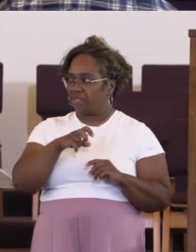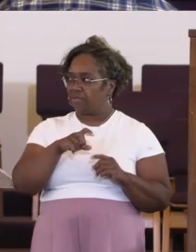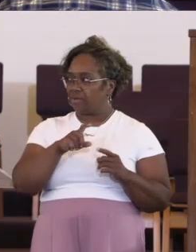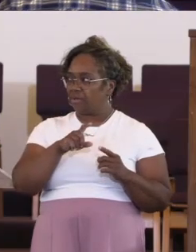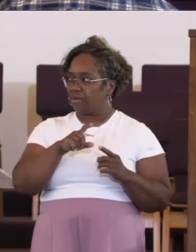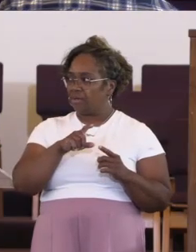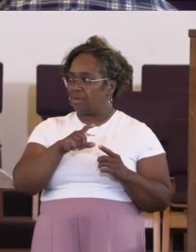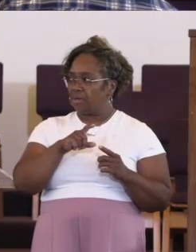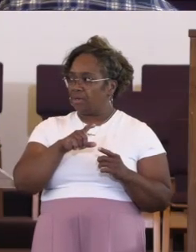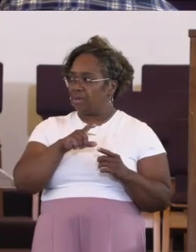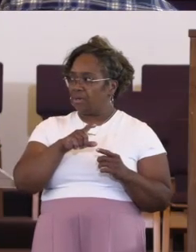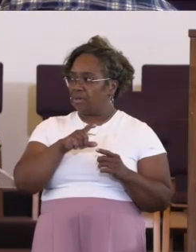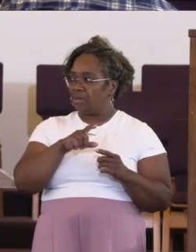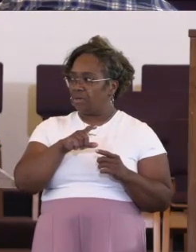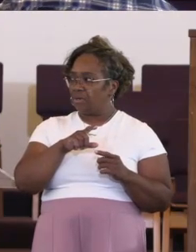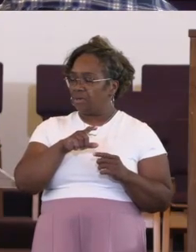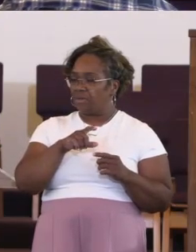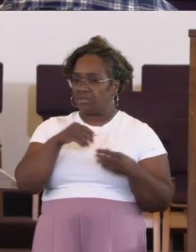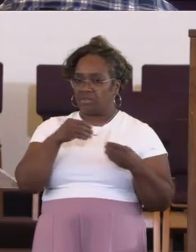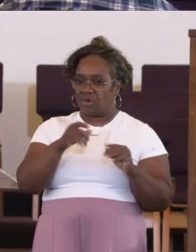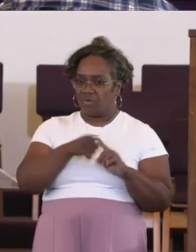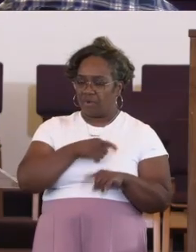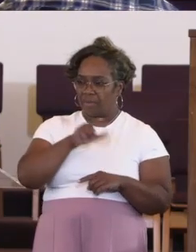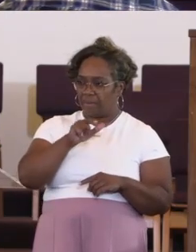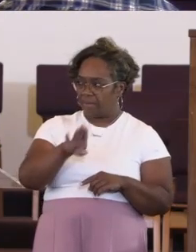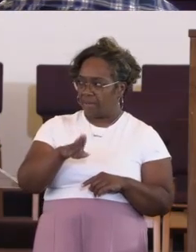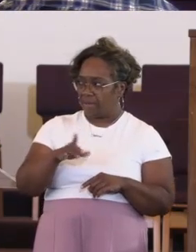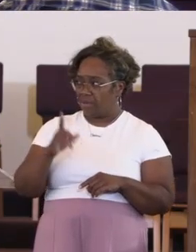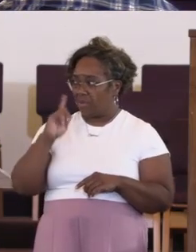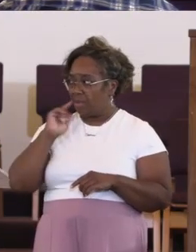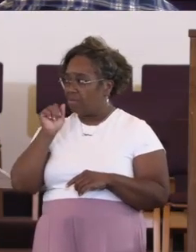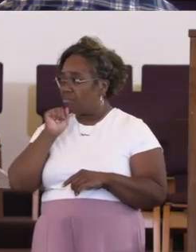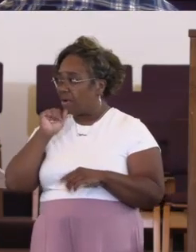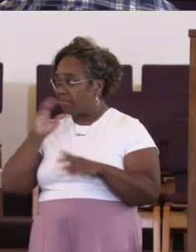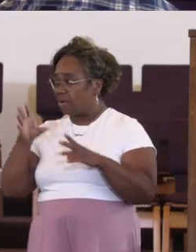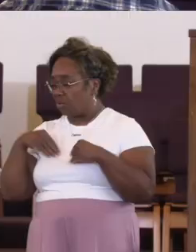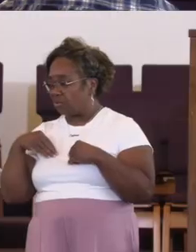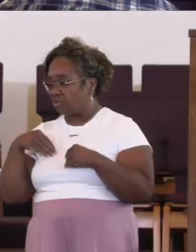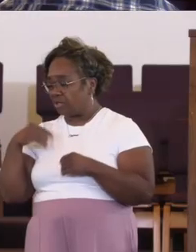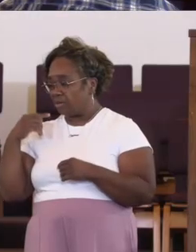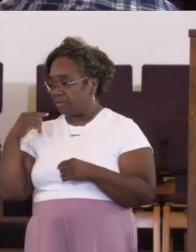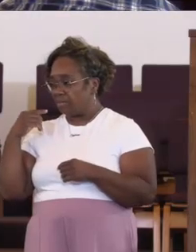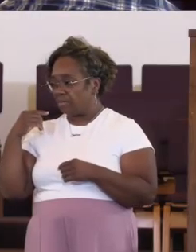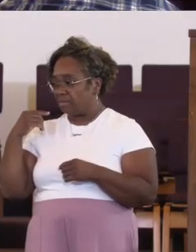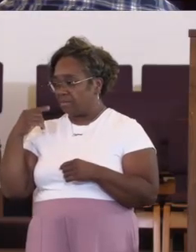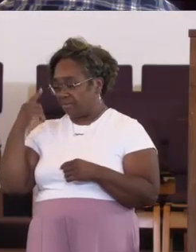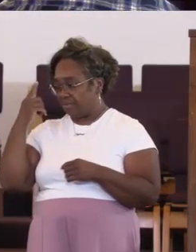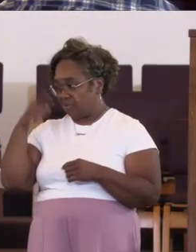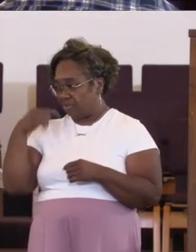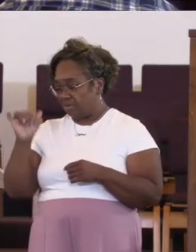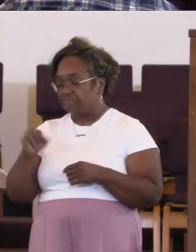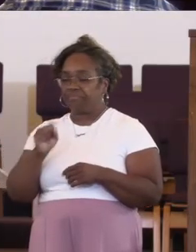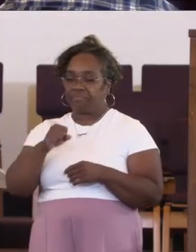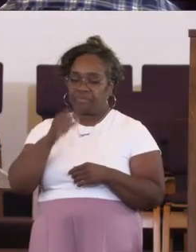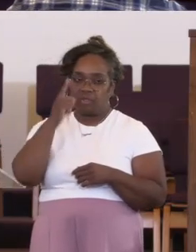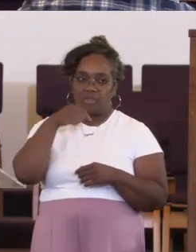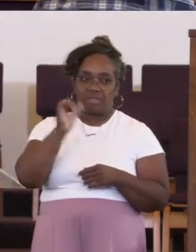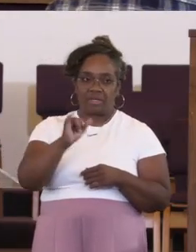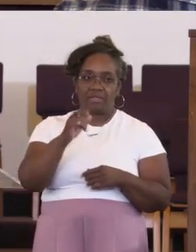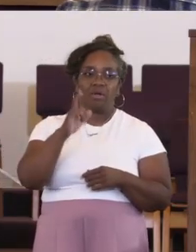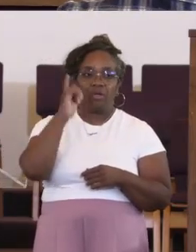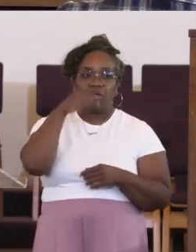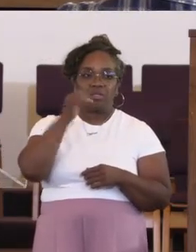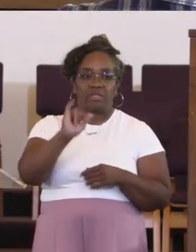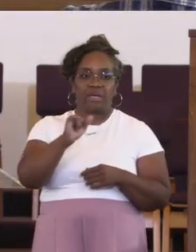it looks like, from the land bank too. So you think it's in private ownership? That's what it looks like, yes. So it looks to us like it's in private ownership.